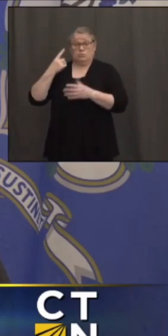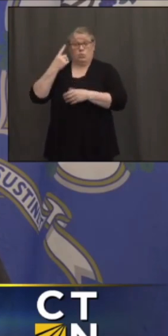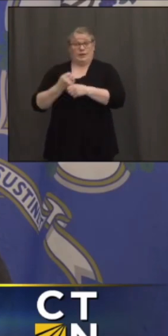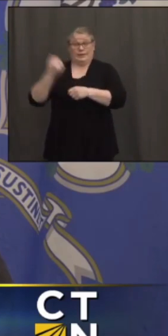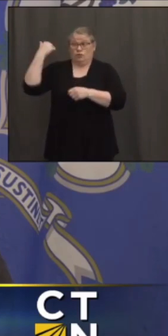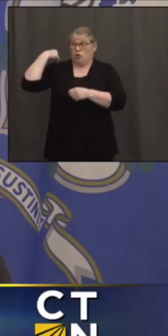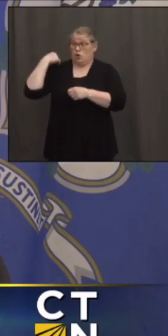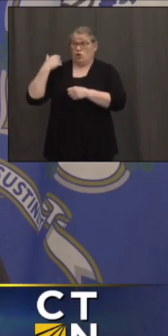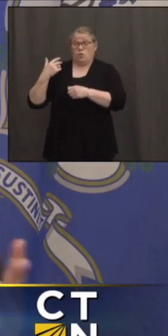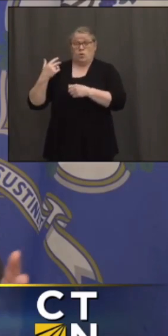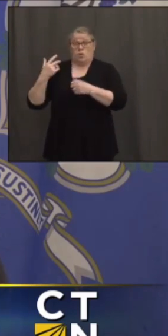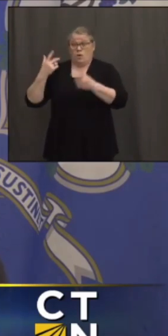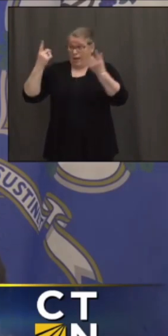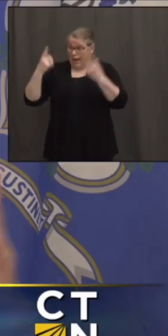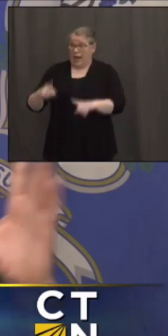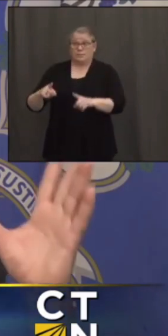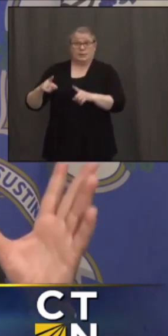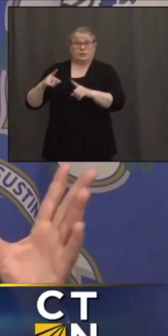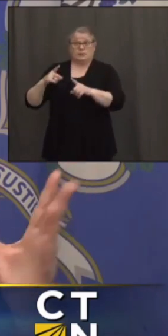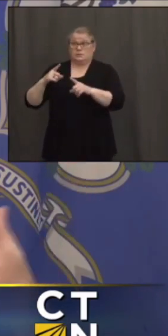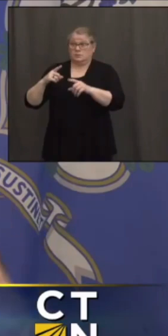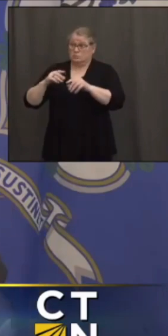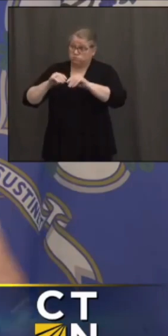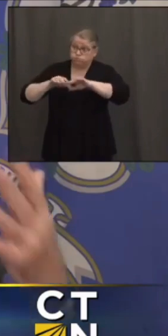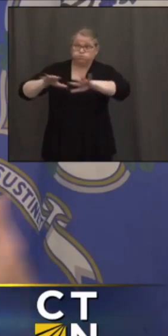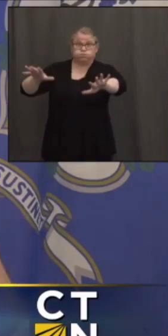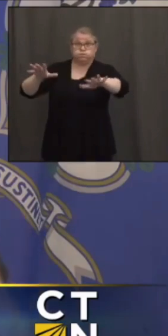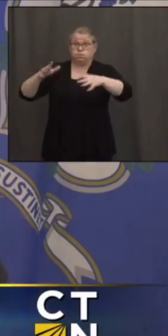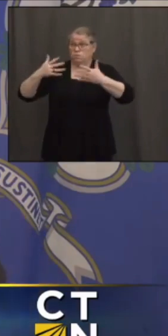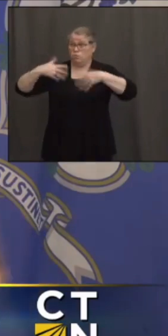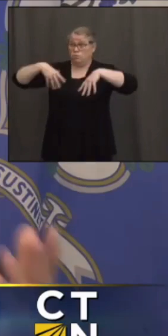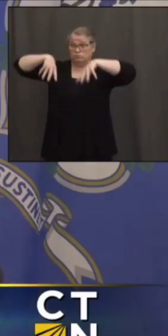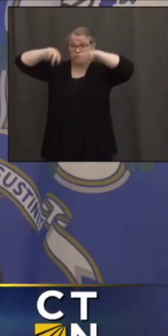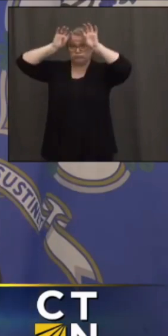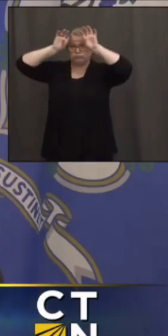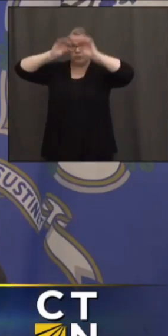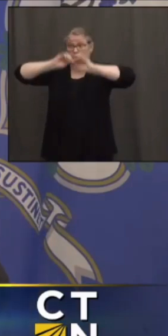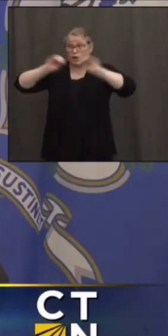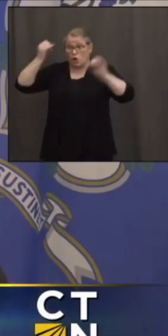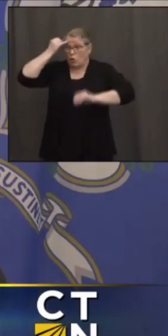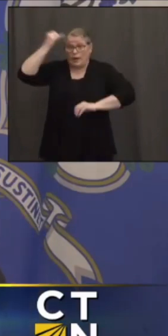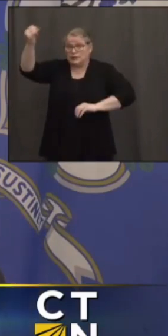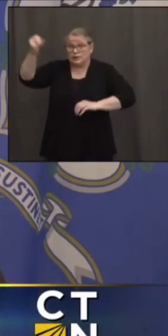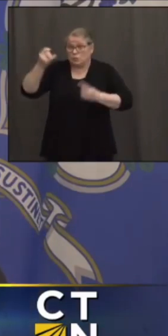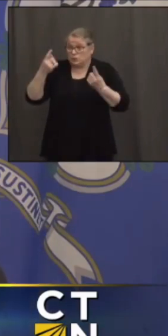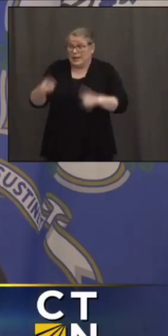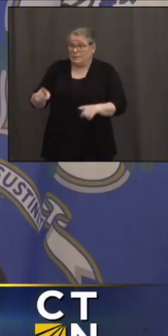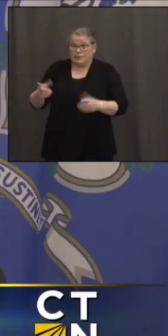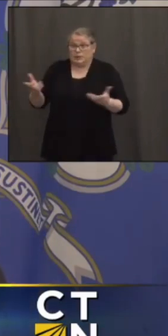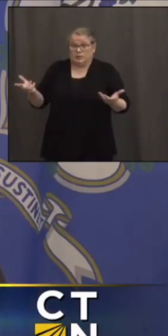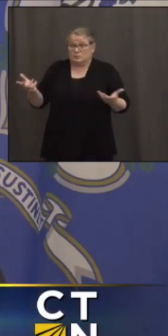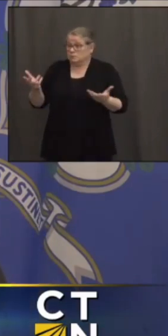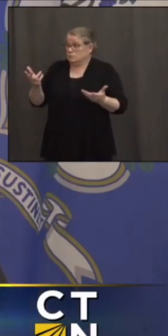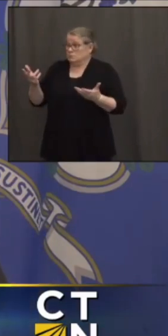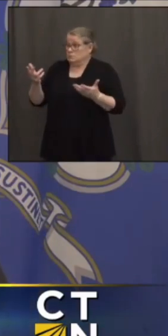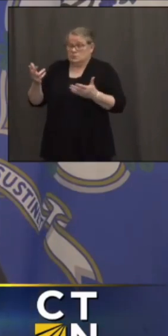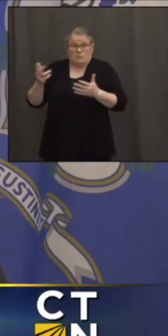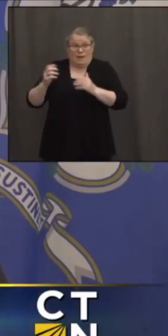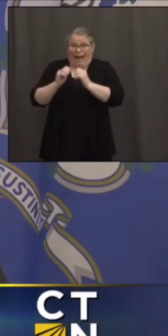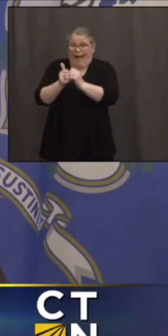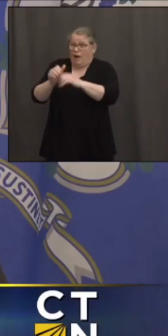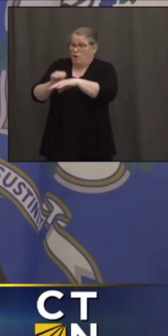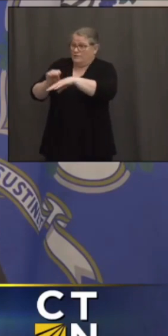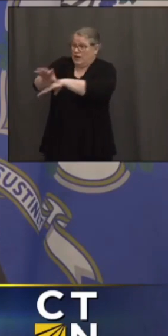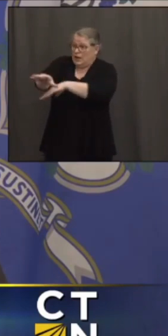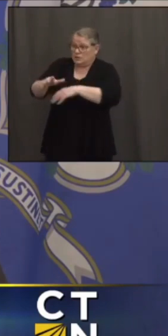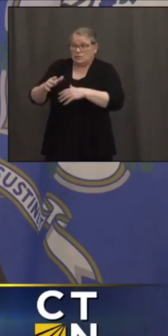ago. I think Connecticut and our region had much more understanding of it than perhaps some of the comments you